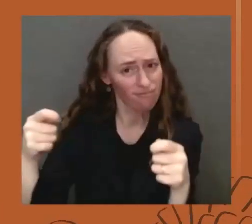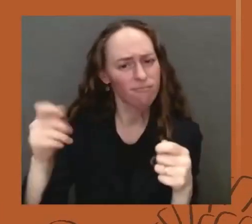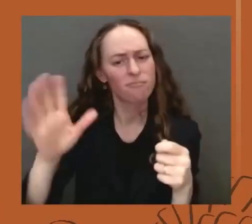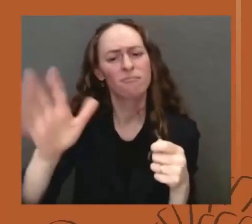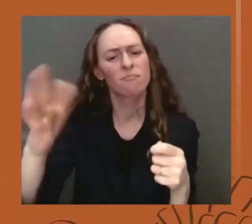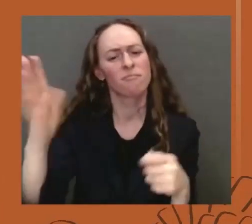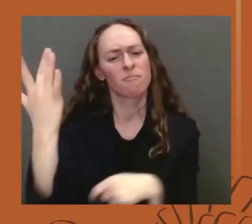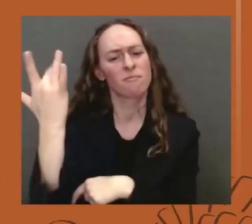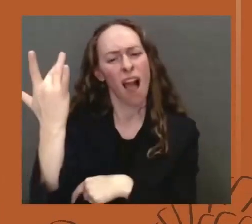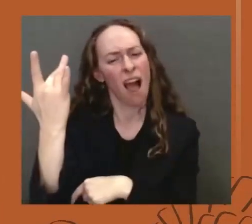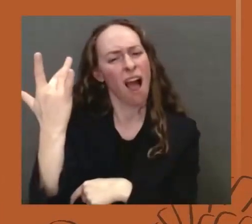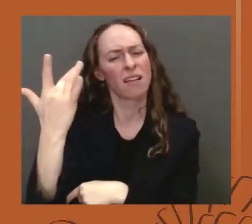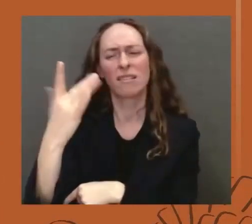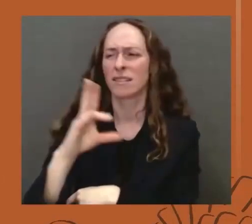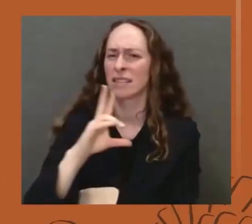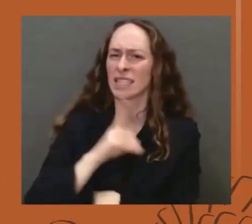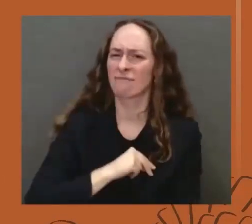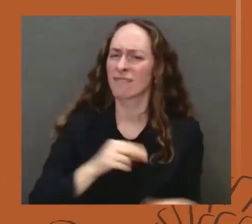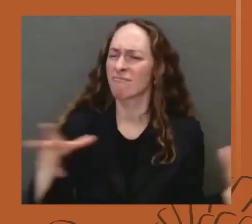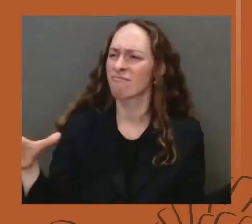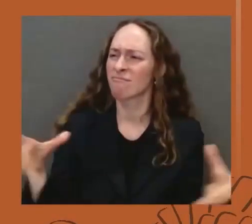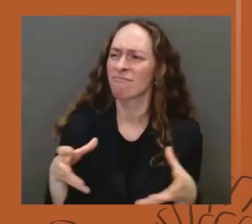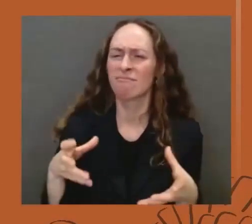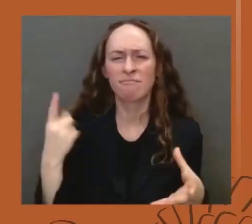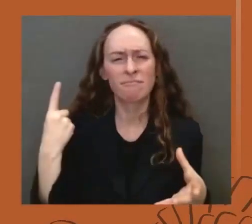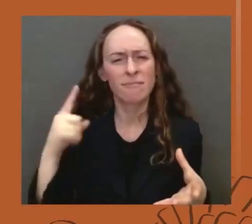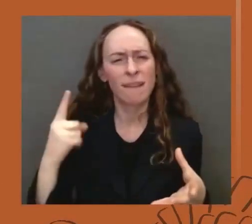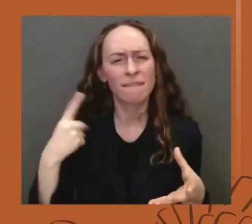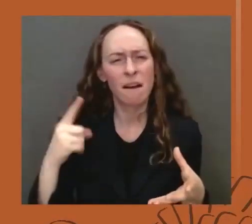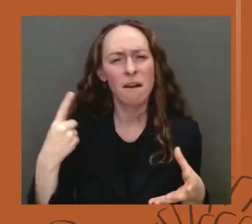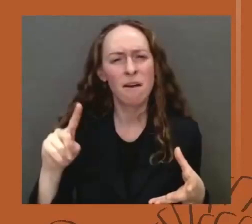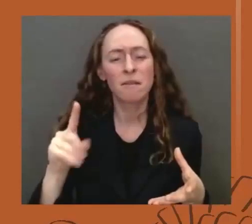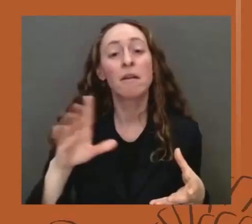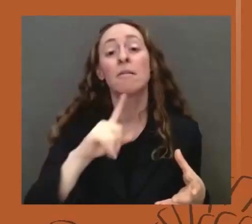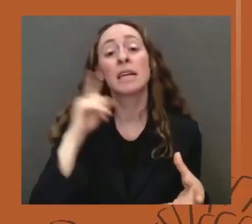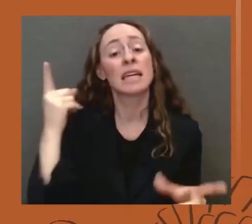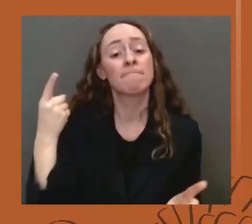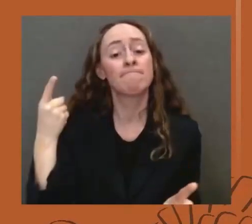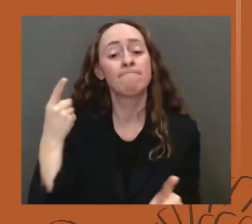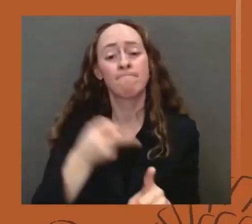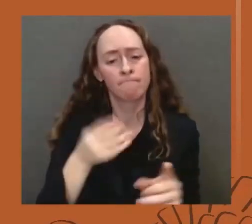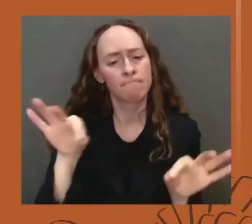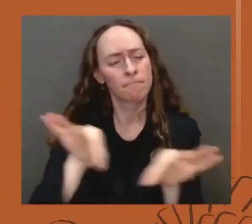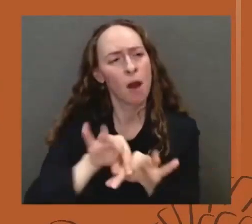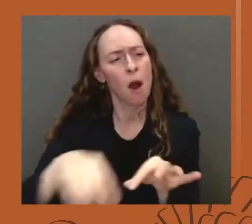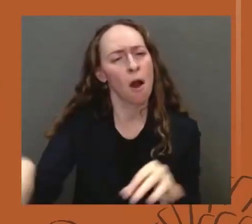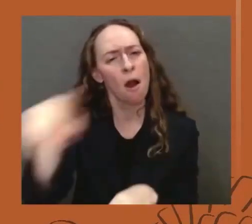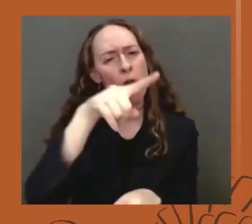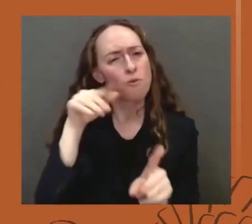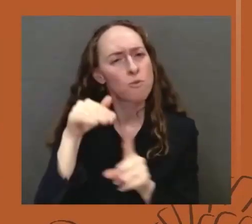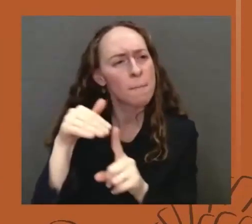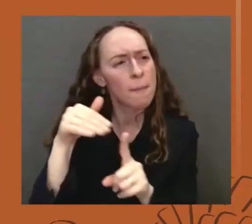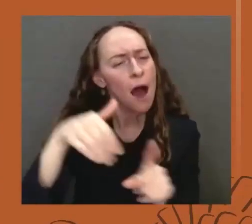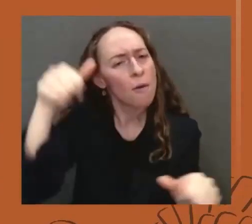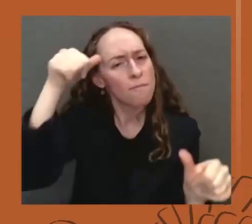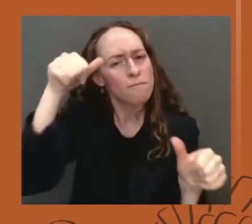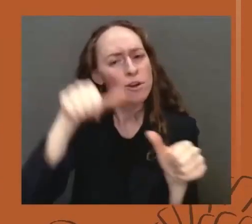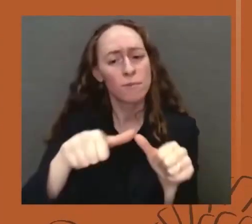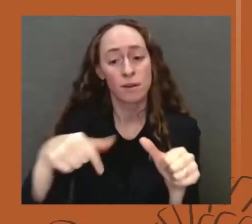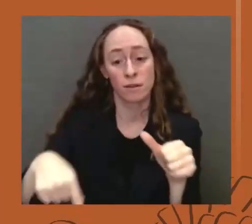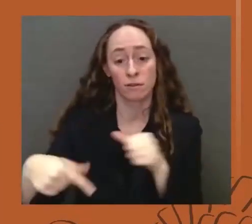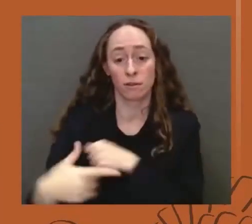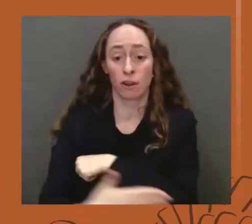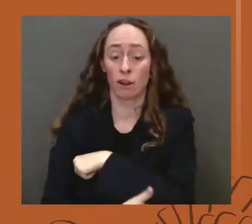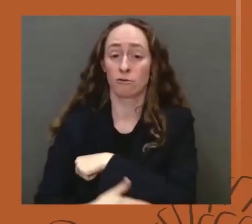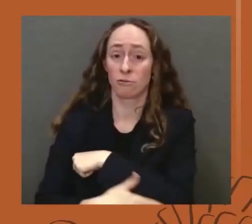ourselves, and we sometimes forget this, how we have so much to be thankful for as a nation. This week, we'll gather with the people